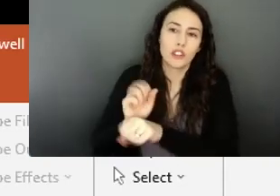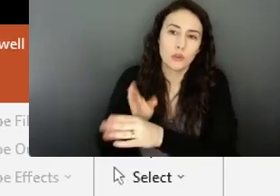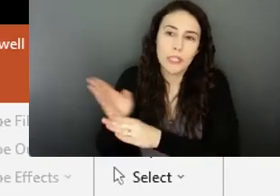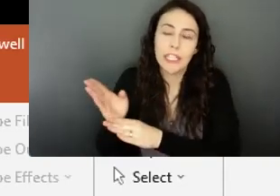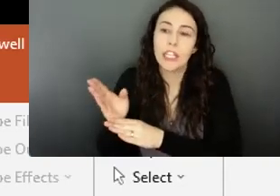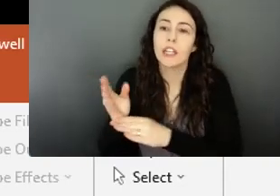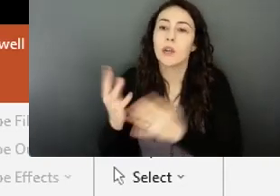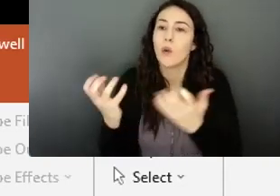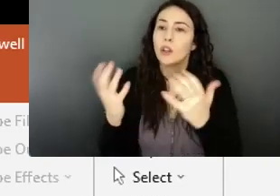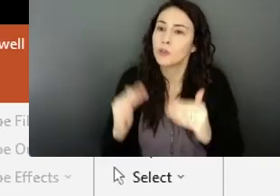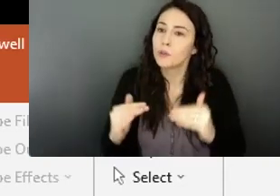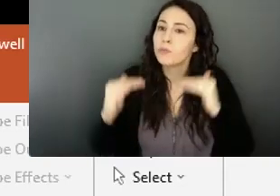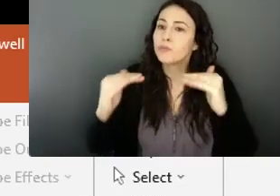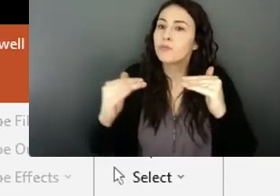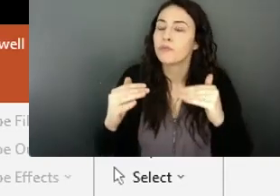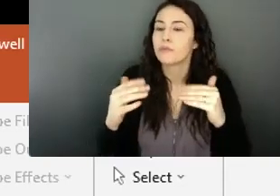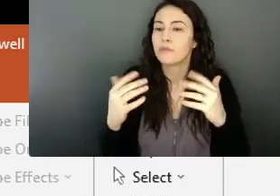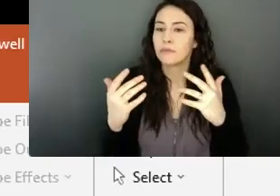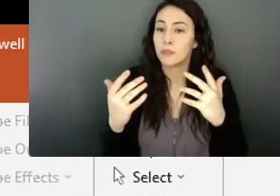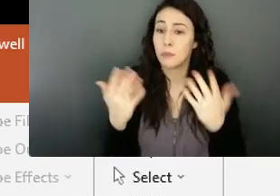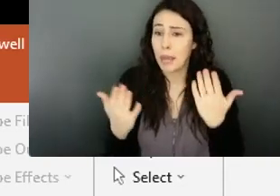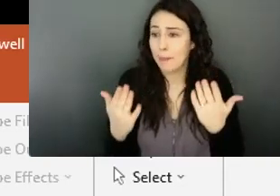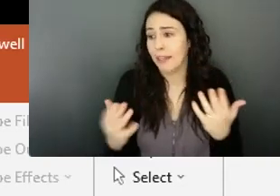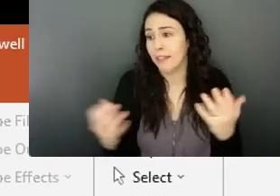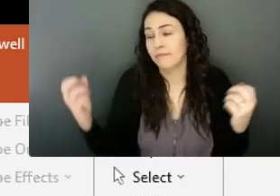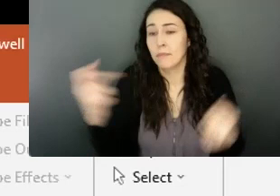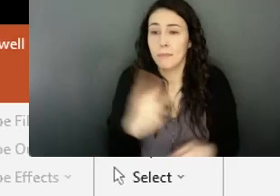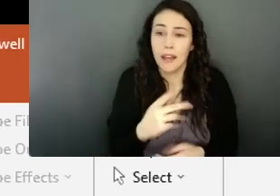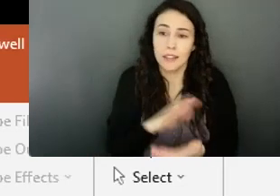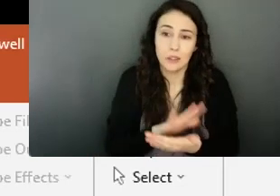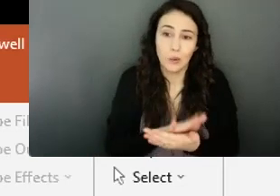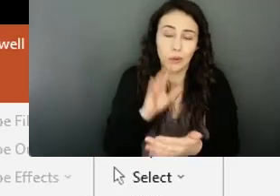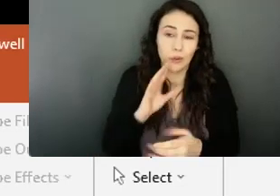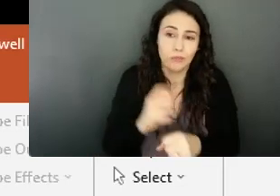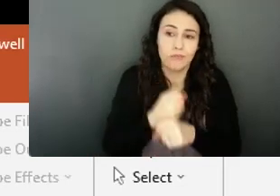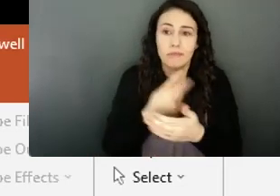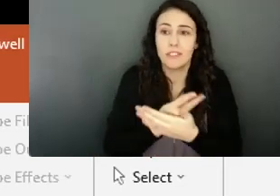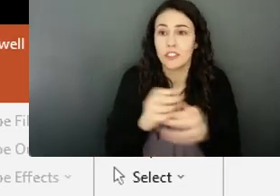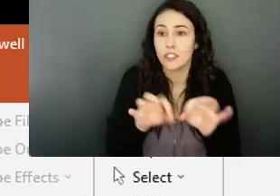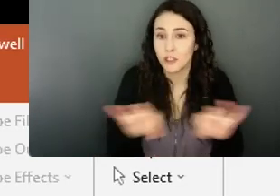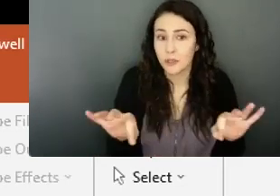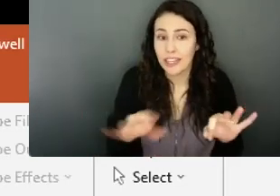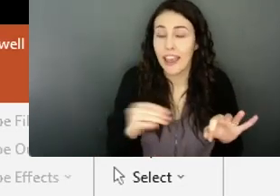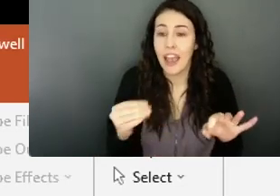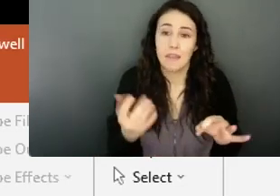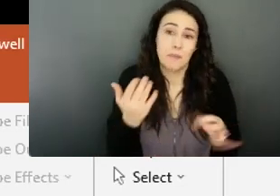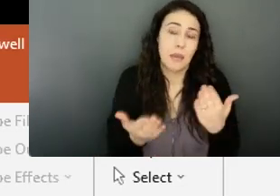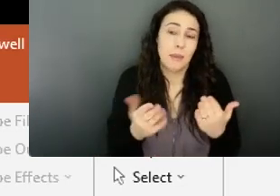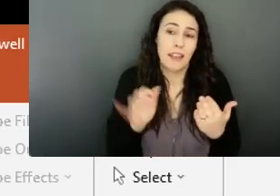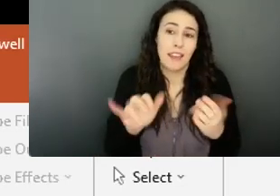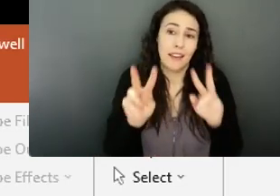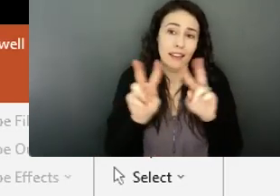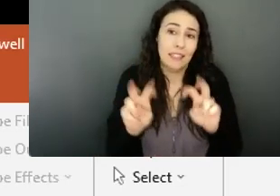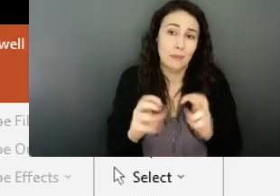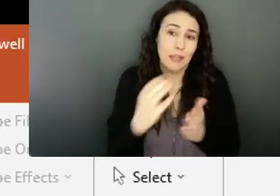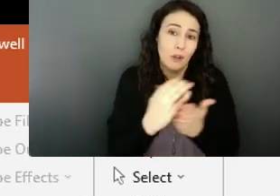back to get perhaps a doctorate degree, and assessment is one of the courses that they take, at least one of